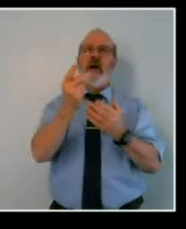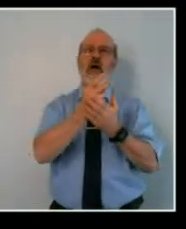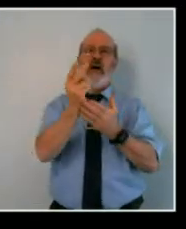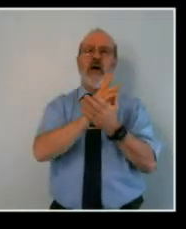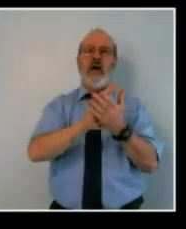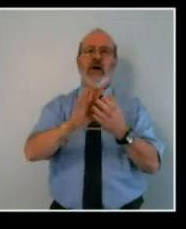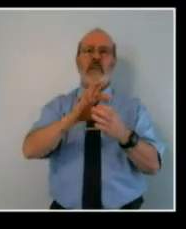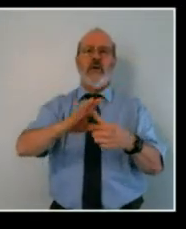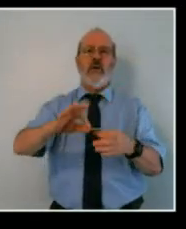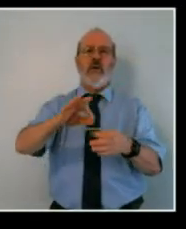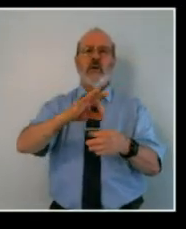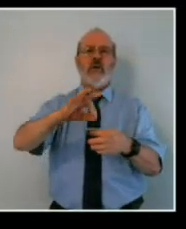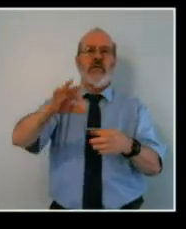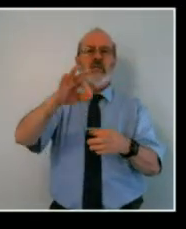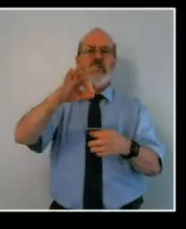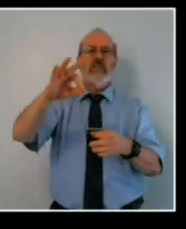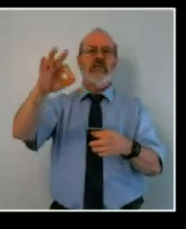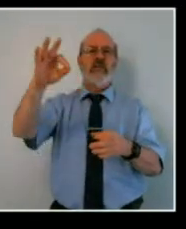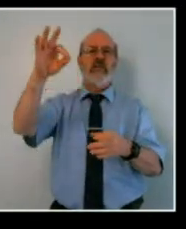Come, Holy